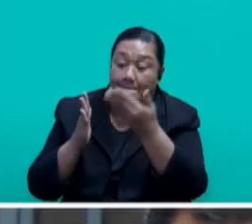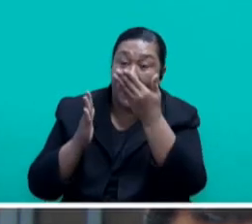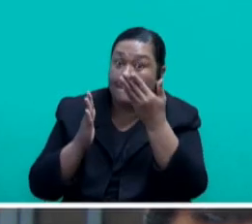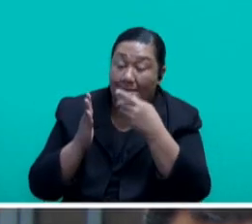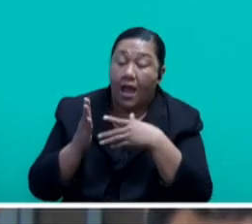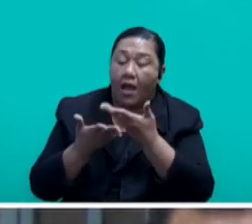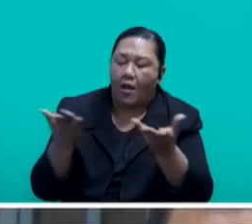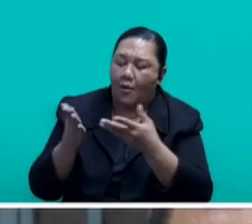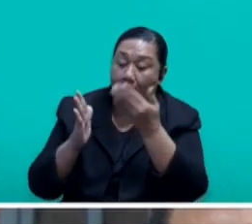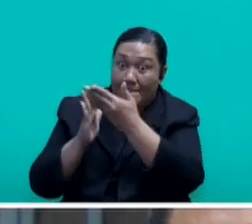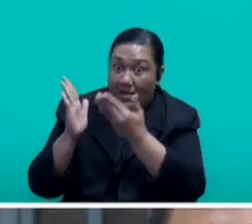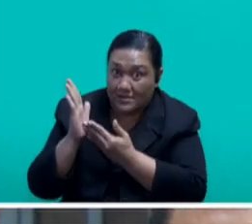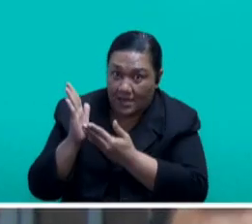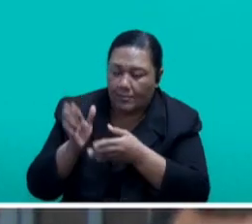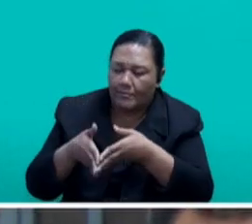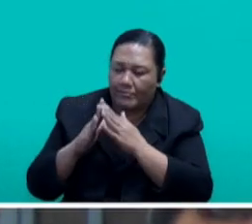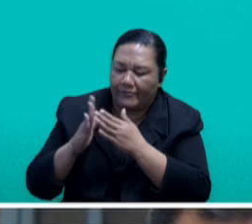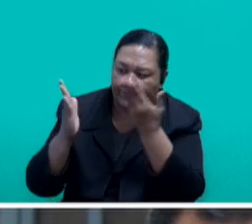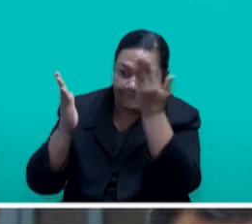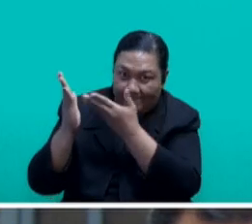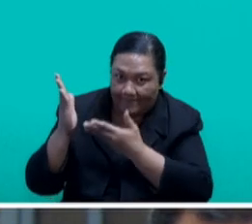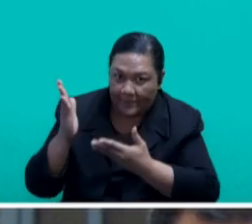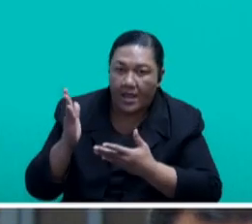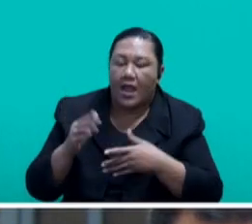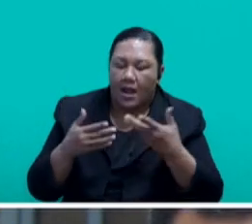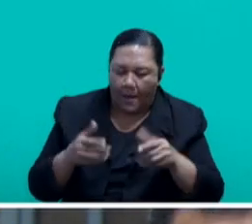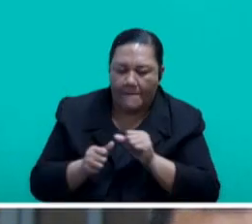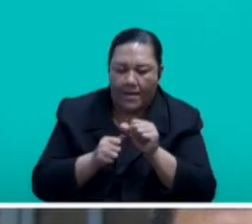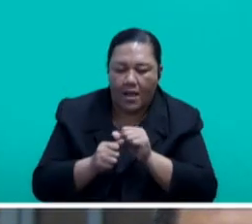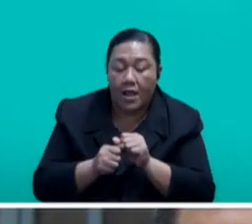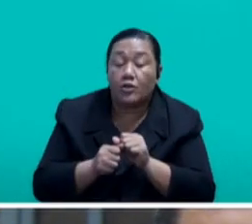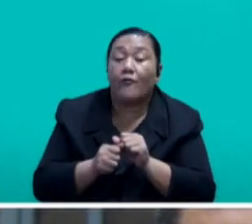platform and pathway for shaping a better future.